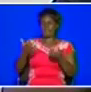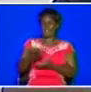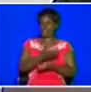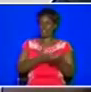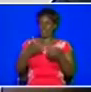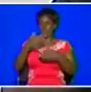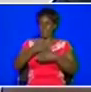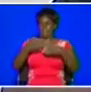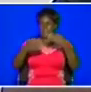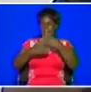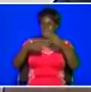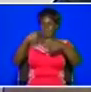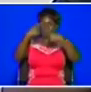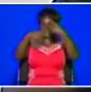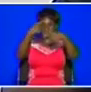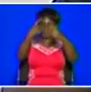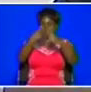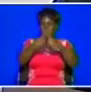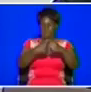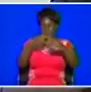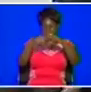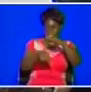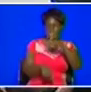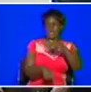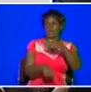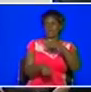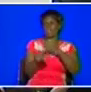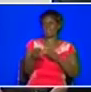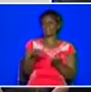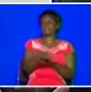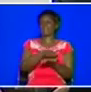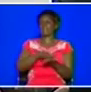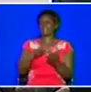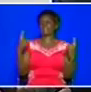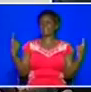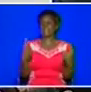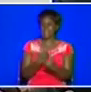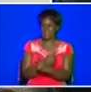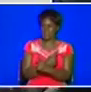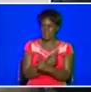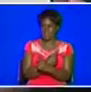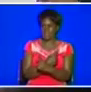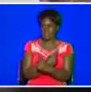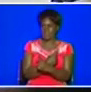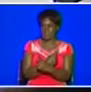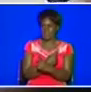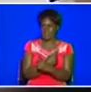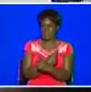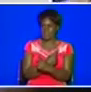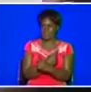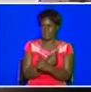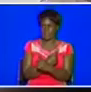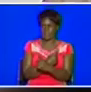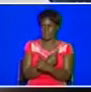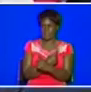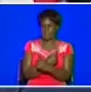we build prosperity from below. That's the fundamental difference. So bottom up and not top down. Bottom up, not top down.